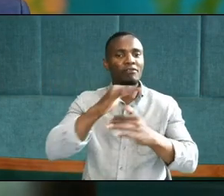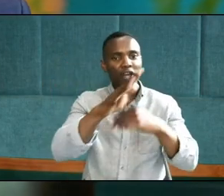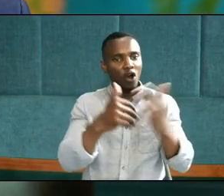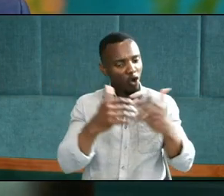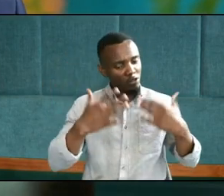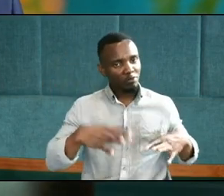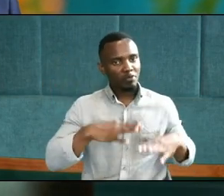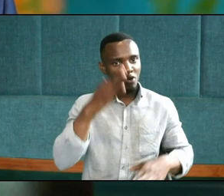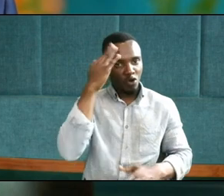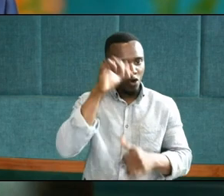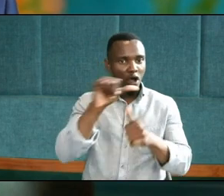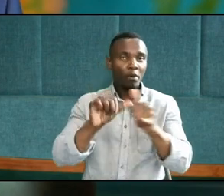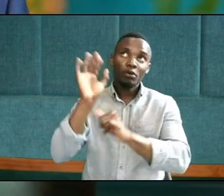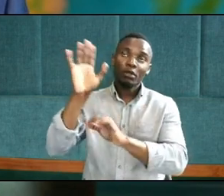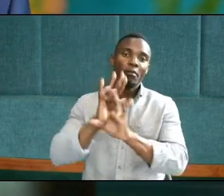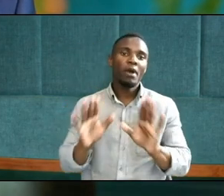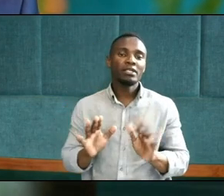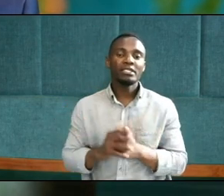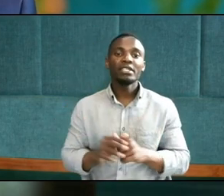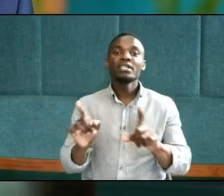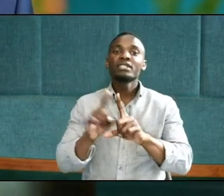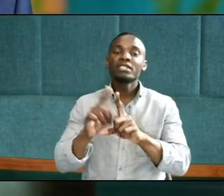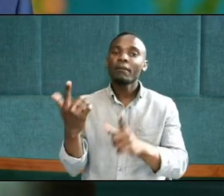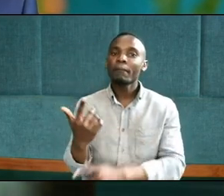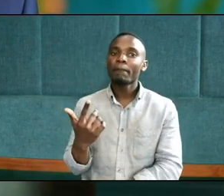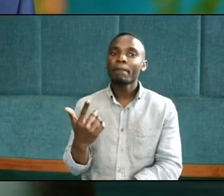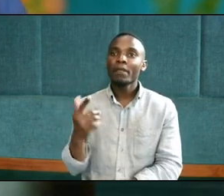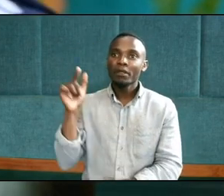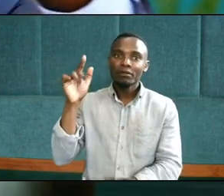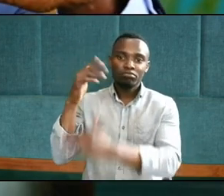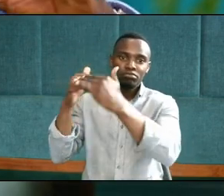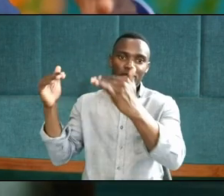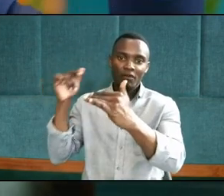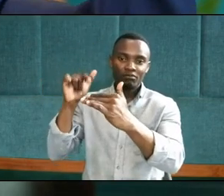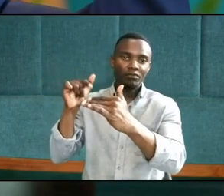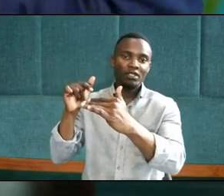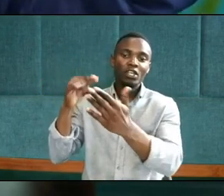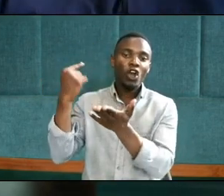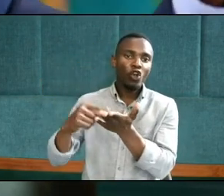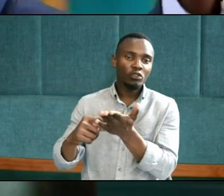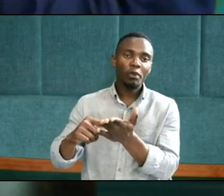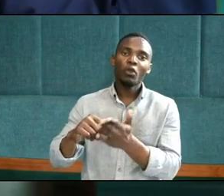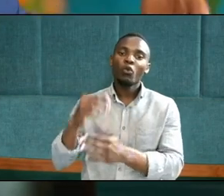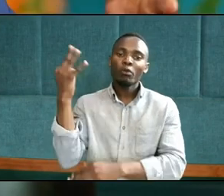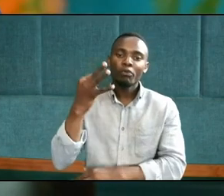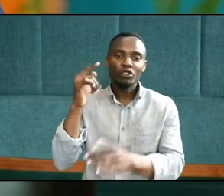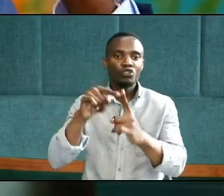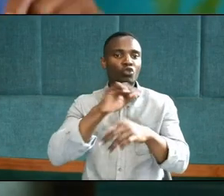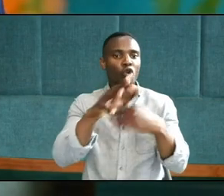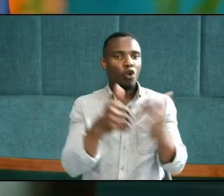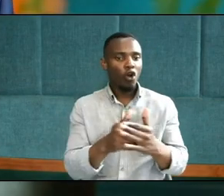whole world. That's when Jesus will come. And this gospel of the kingdom shall be preached to everybody and to be a testimony. And